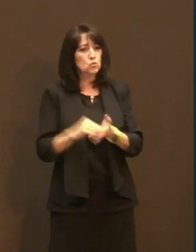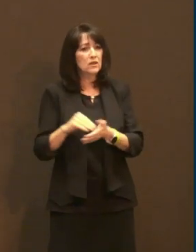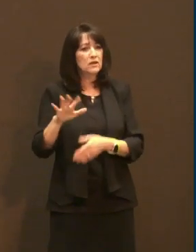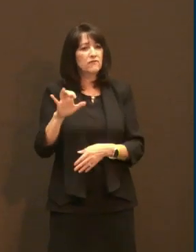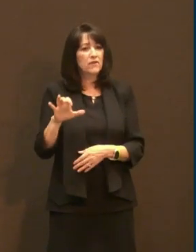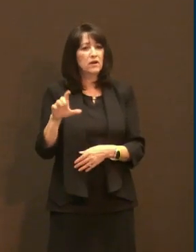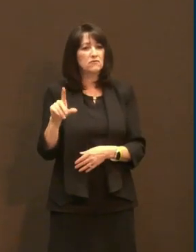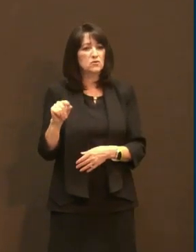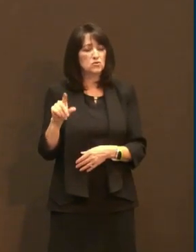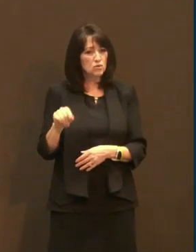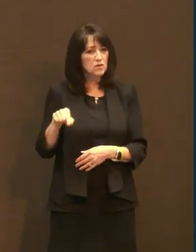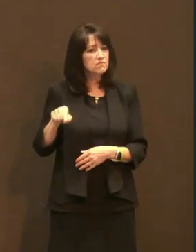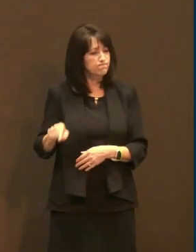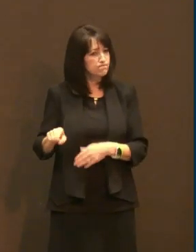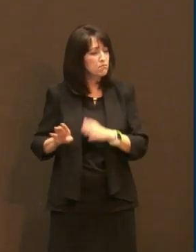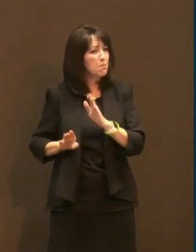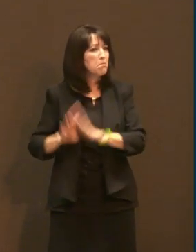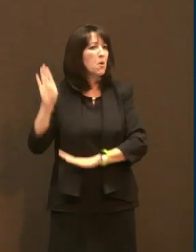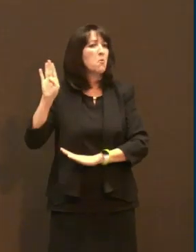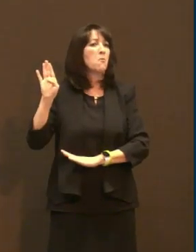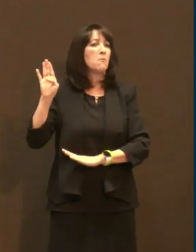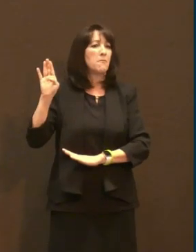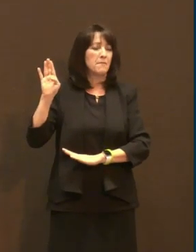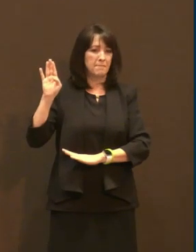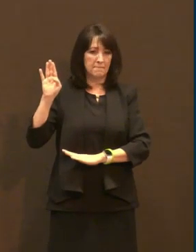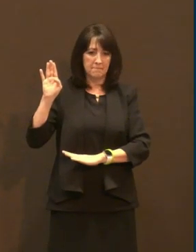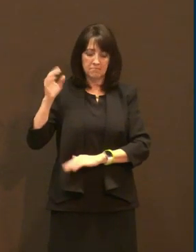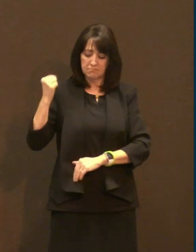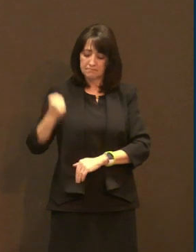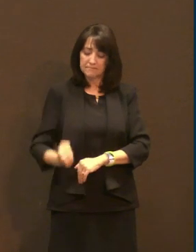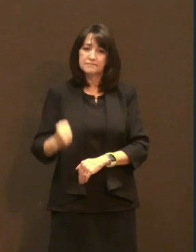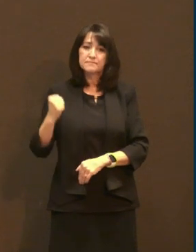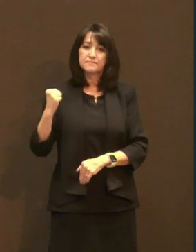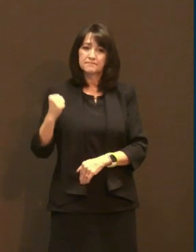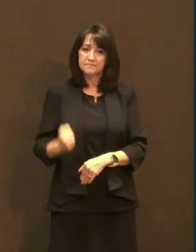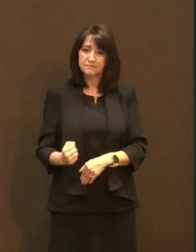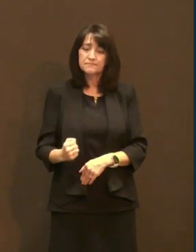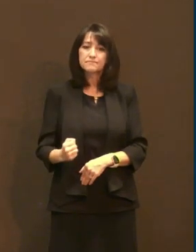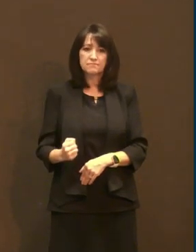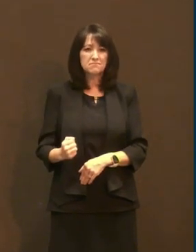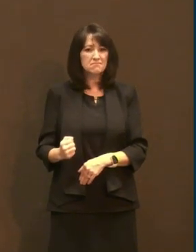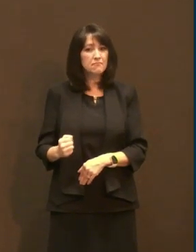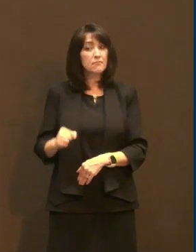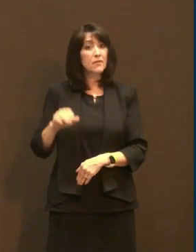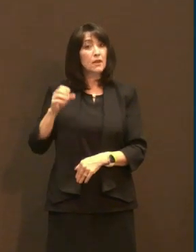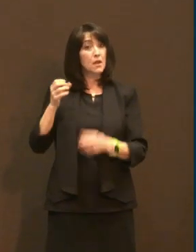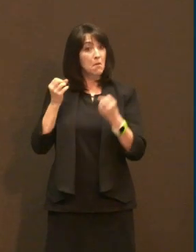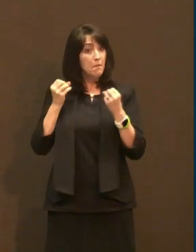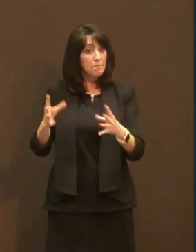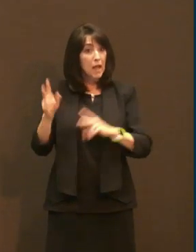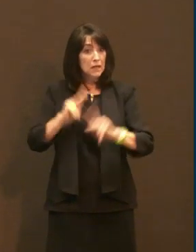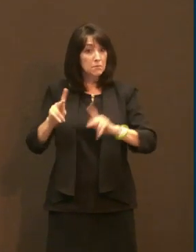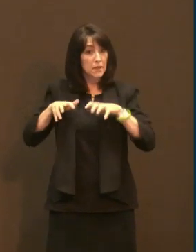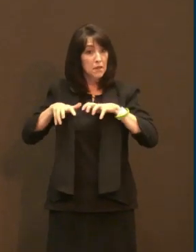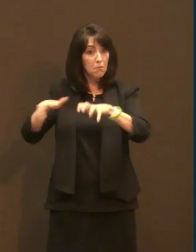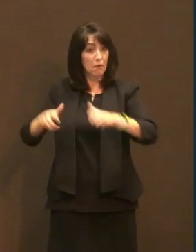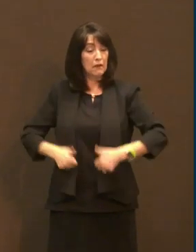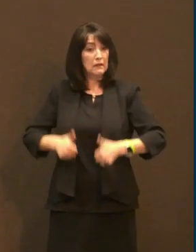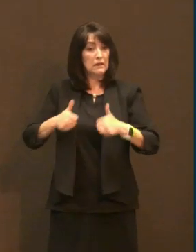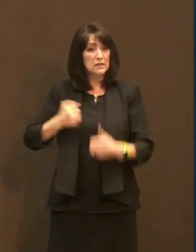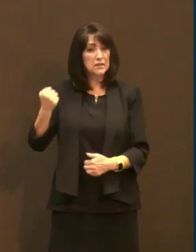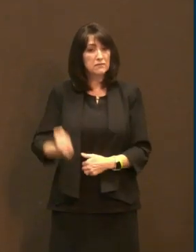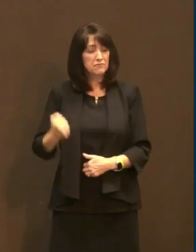with 2,500 positive cases in Sussex County. If you factor in the population, lower population there, several